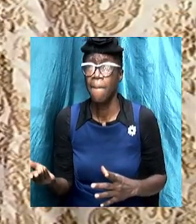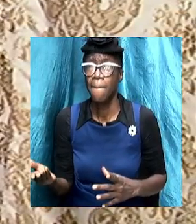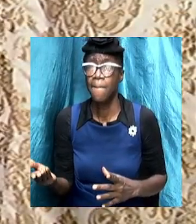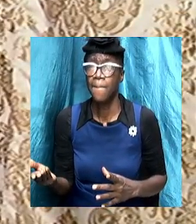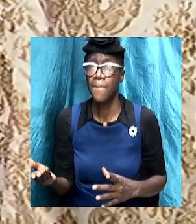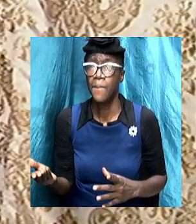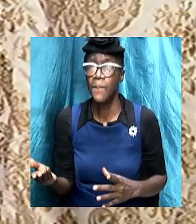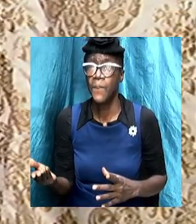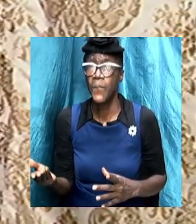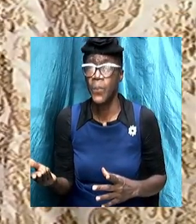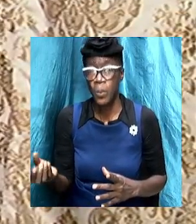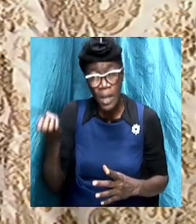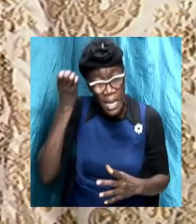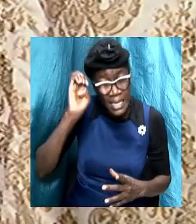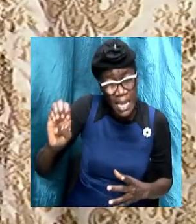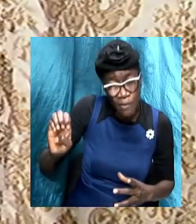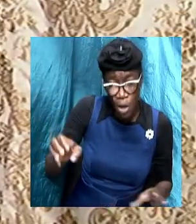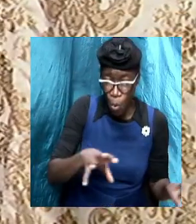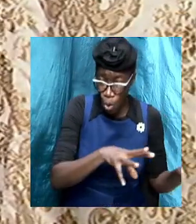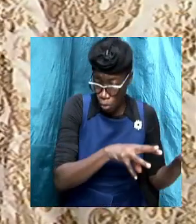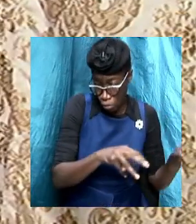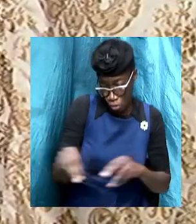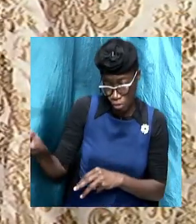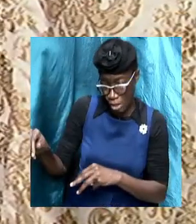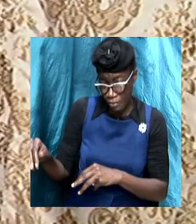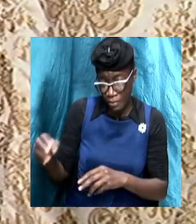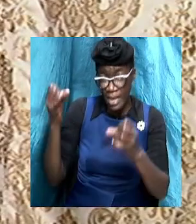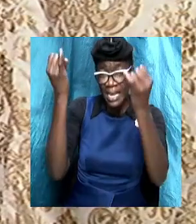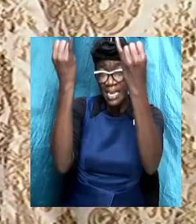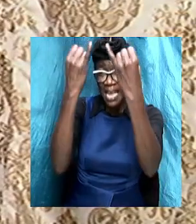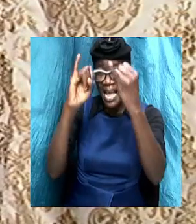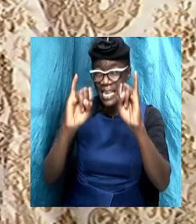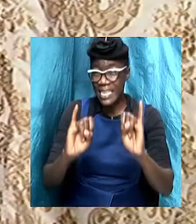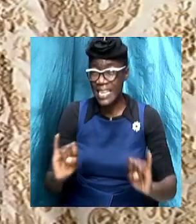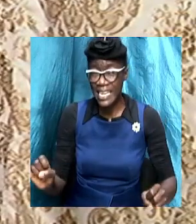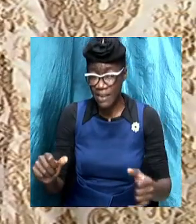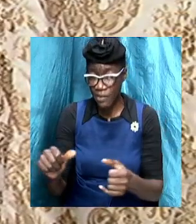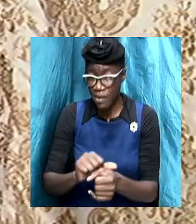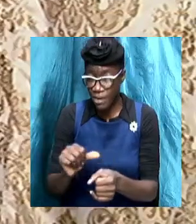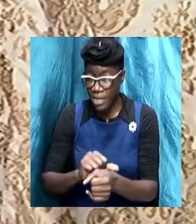the identity and everything that the Bible has instituted.